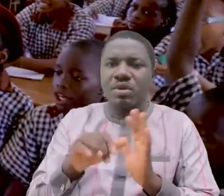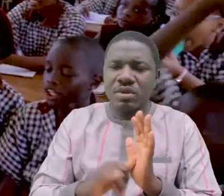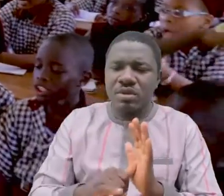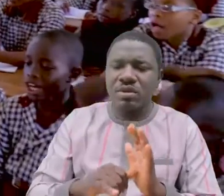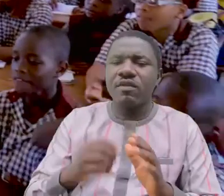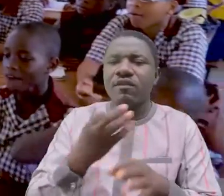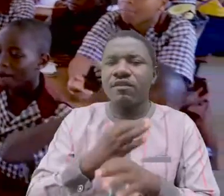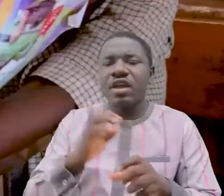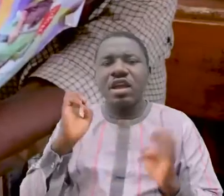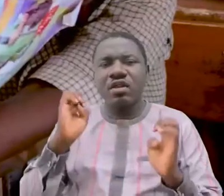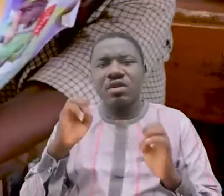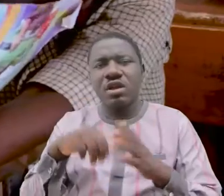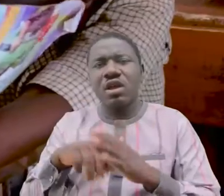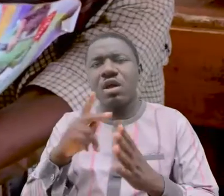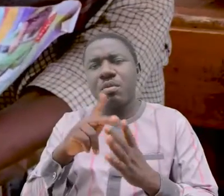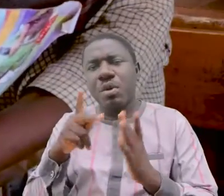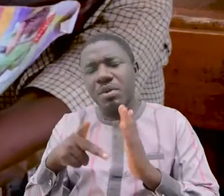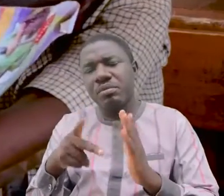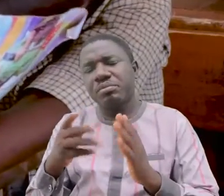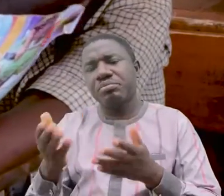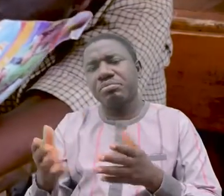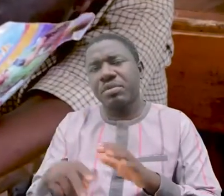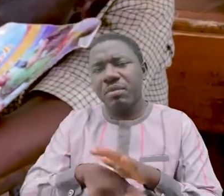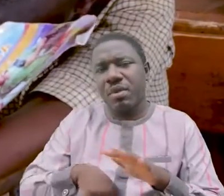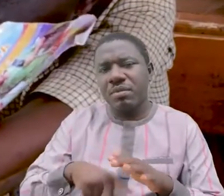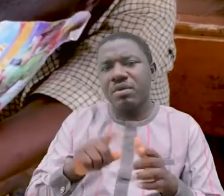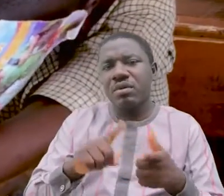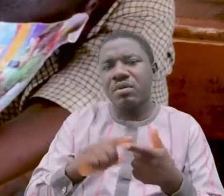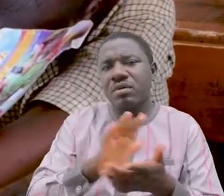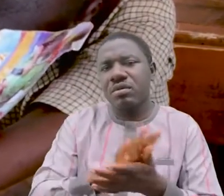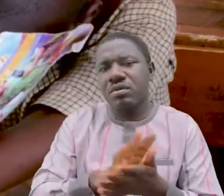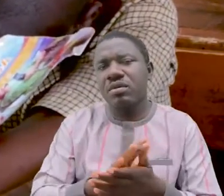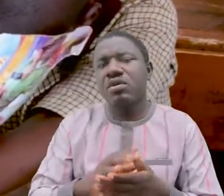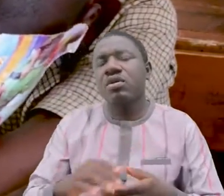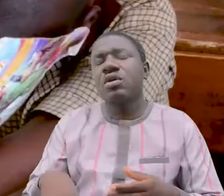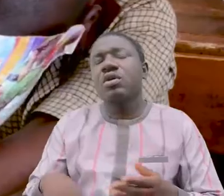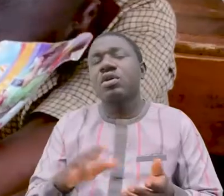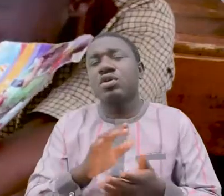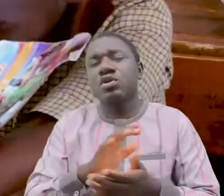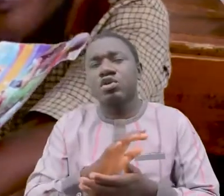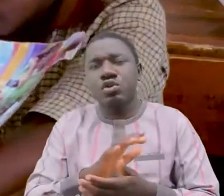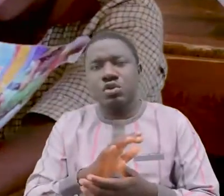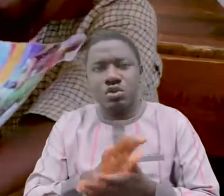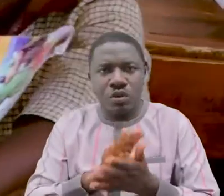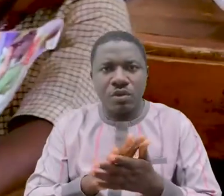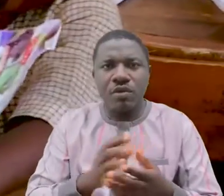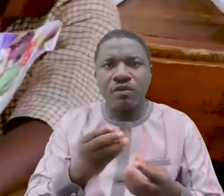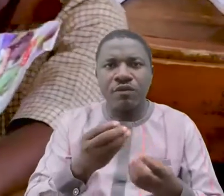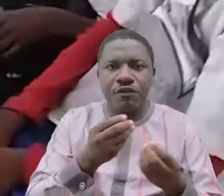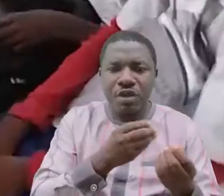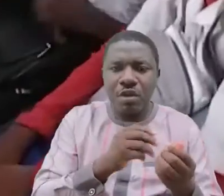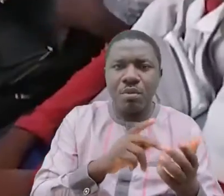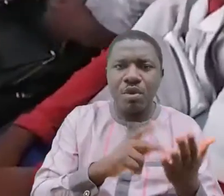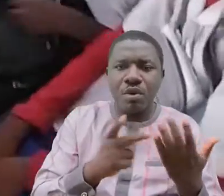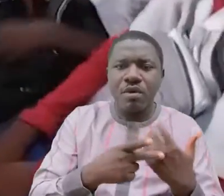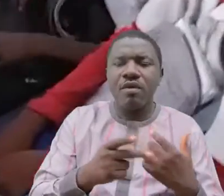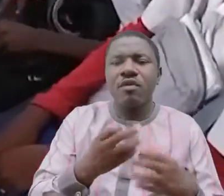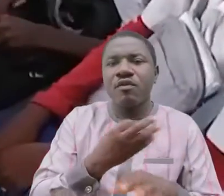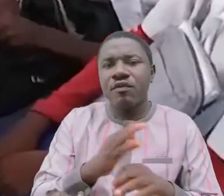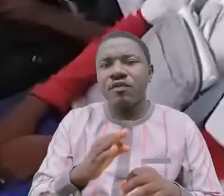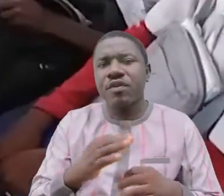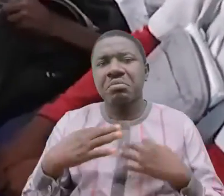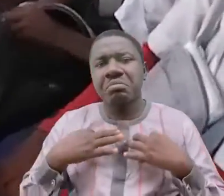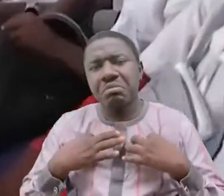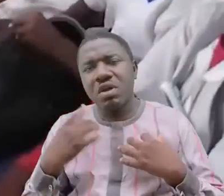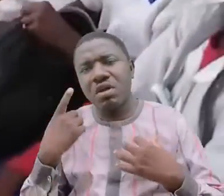and policies, such as free education in public primary and secondary schools, the school feeding program,